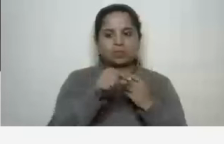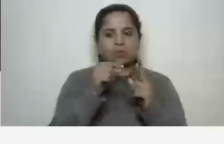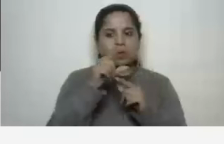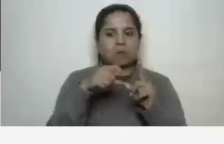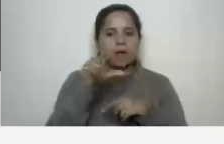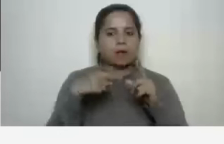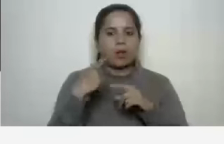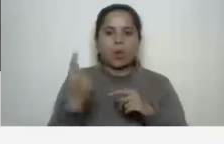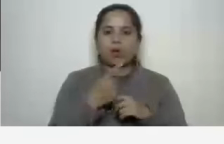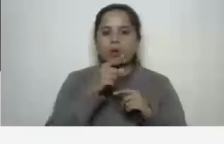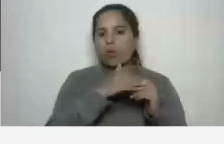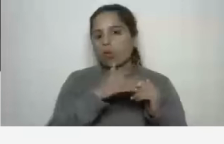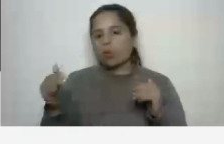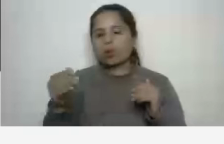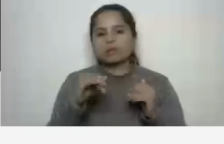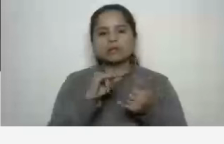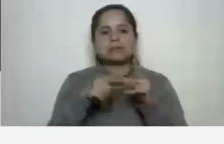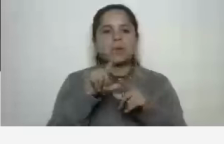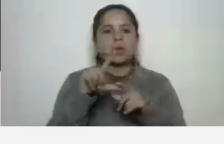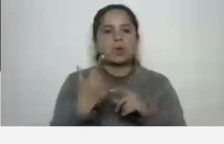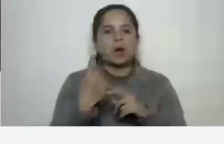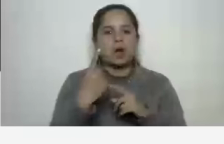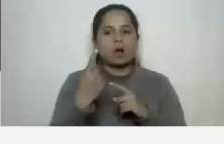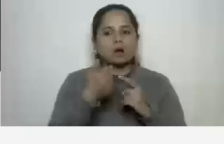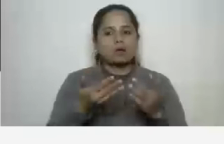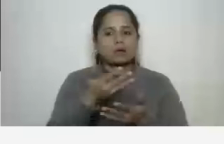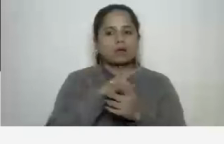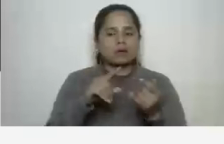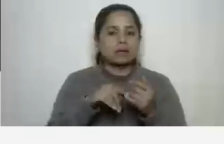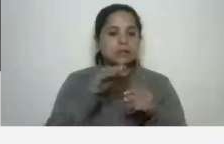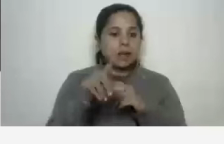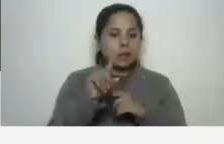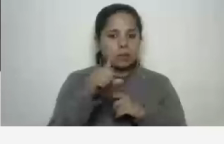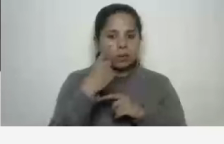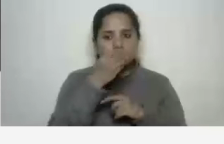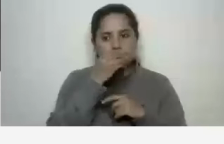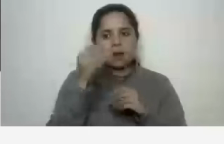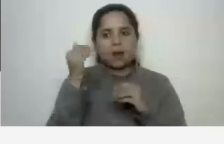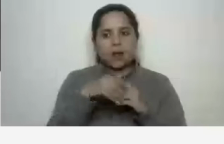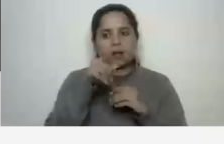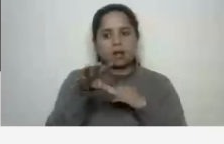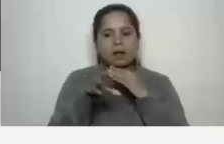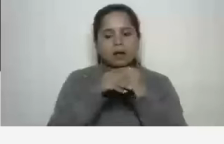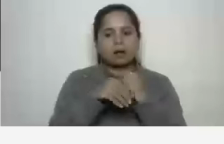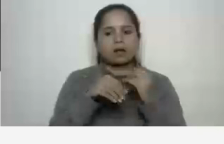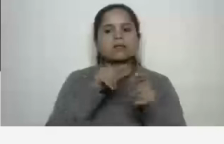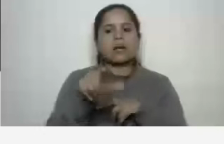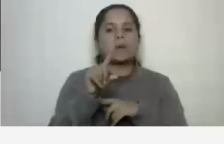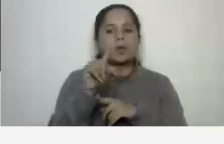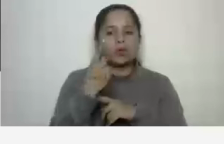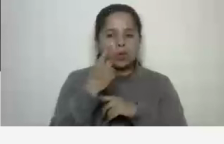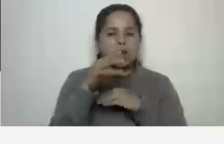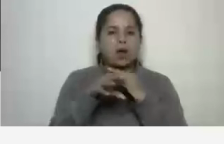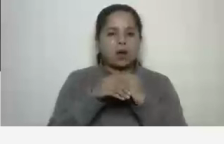going to use throughout the session. So since we are discussing step 1, please add your responses under step 1,